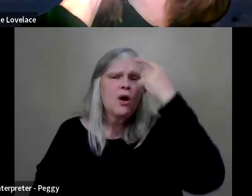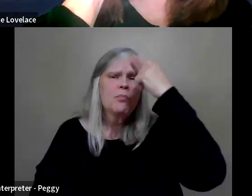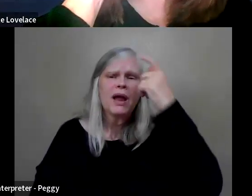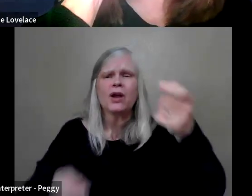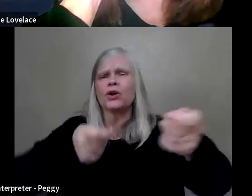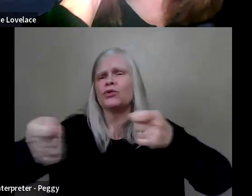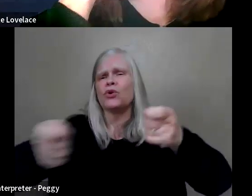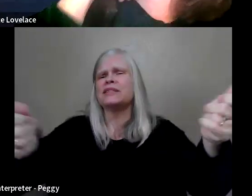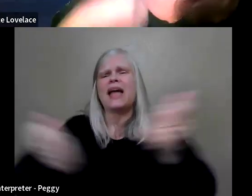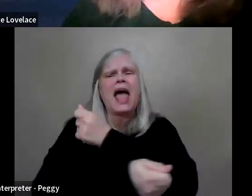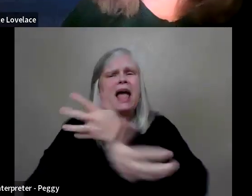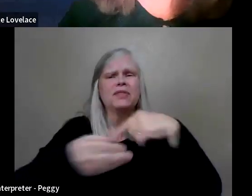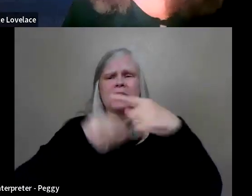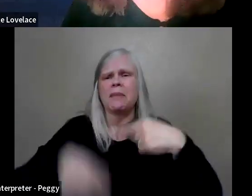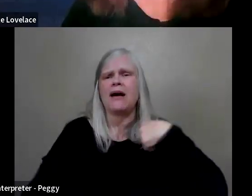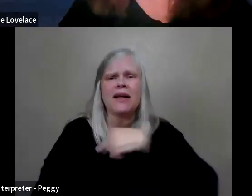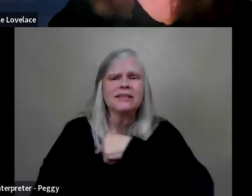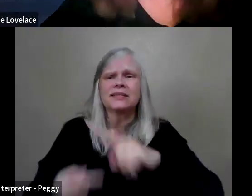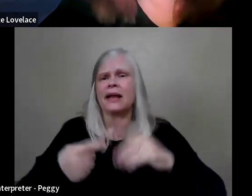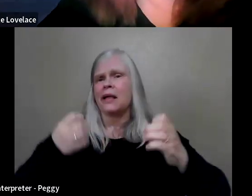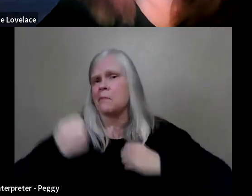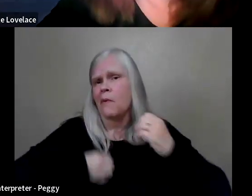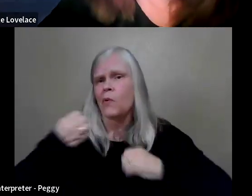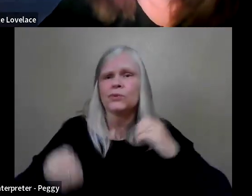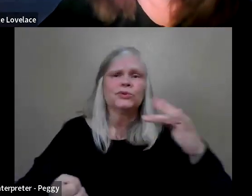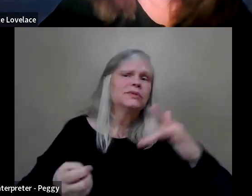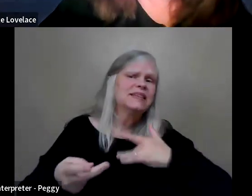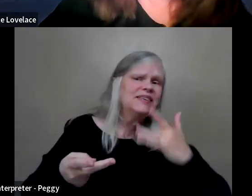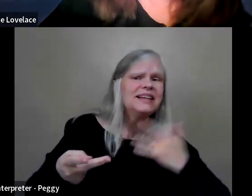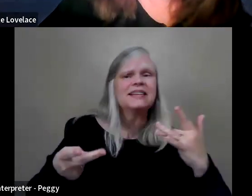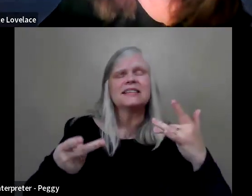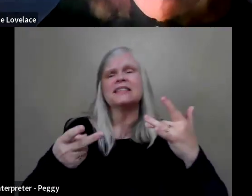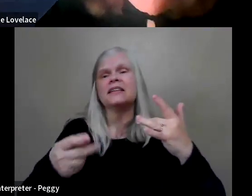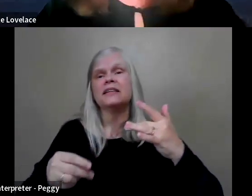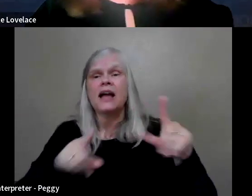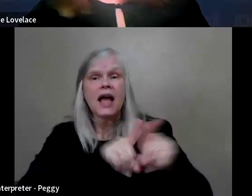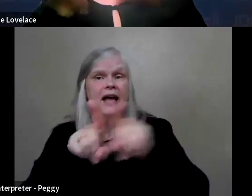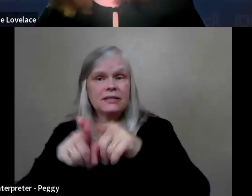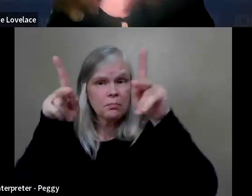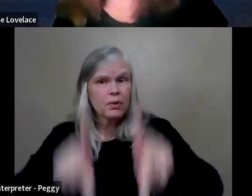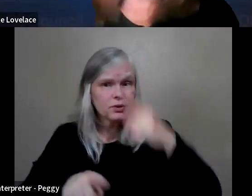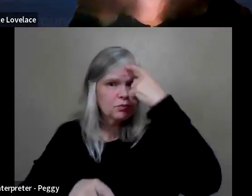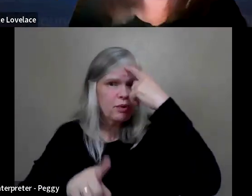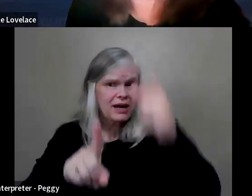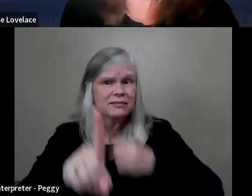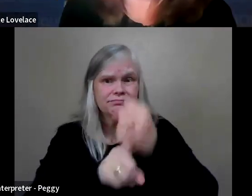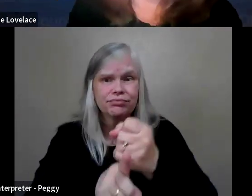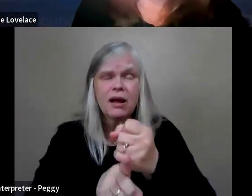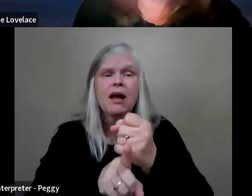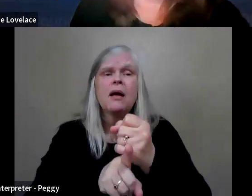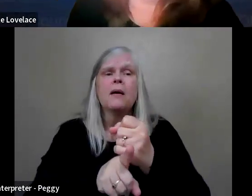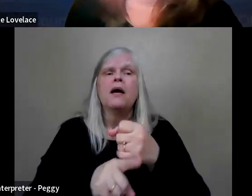everything about us, really. It's our emotions, our feelings. And so as someone's brain is impacted, they may become